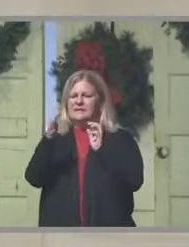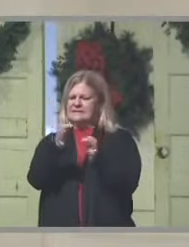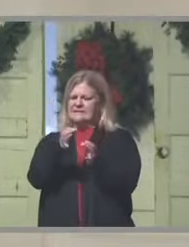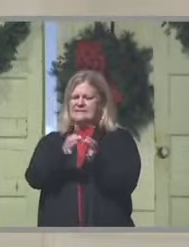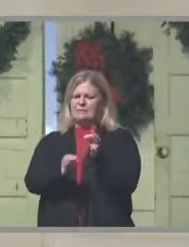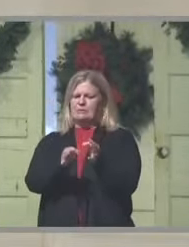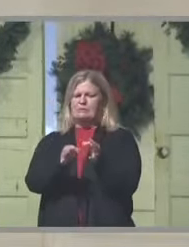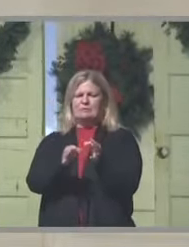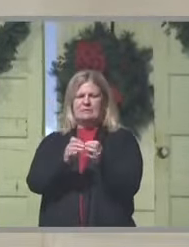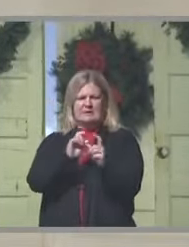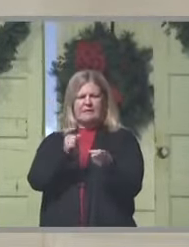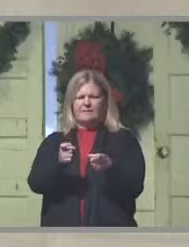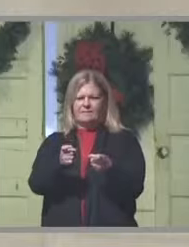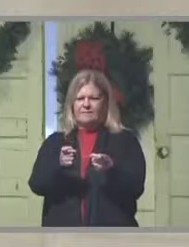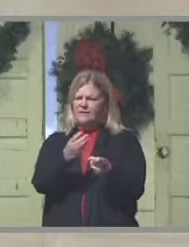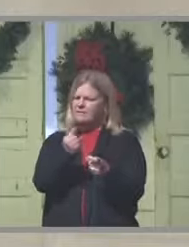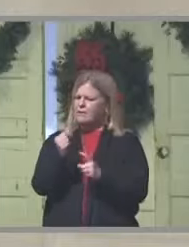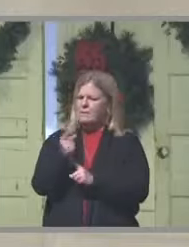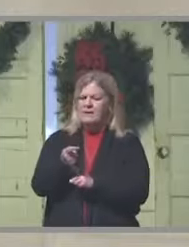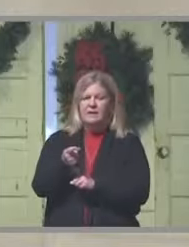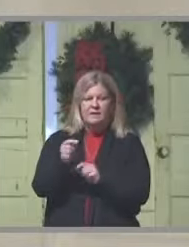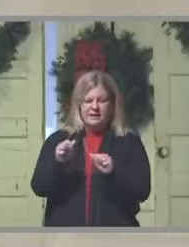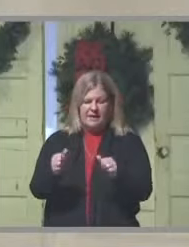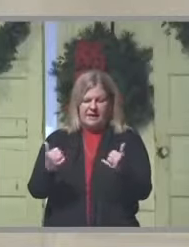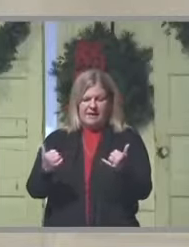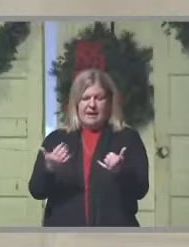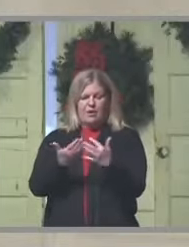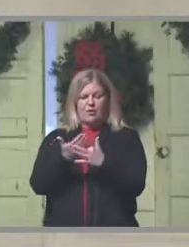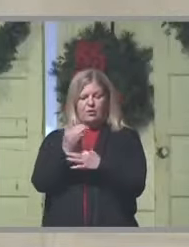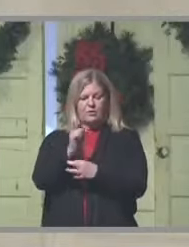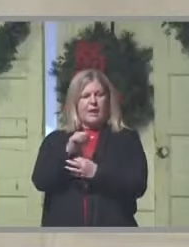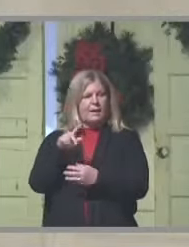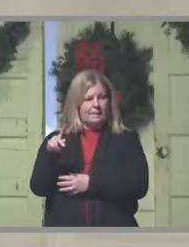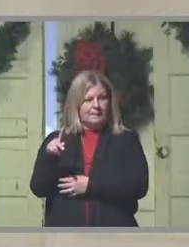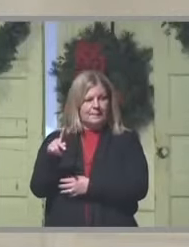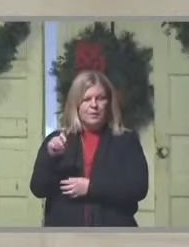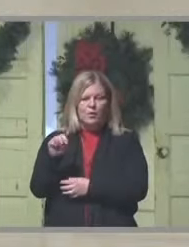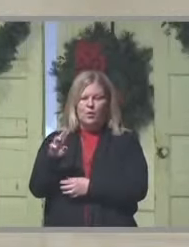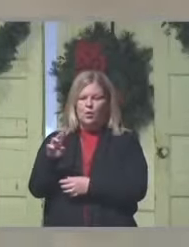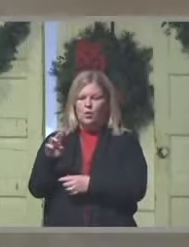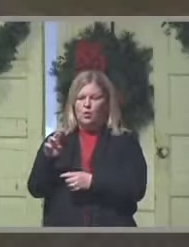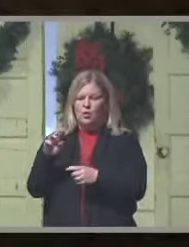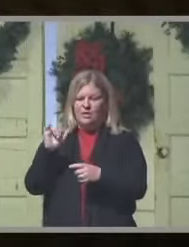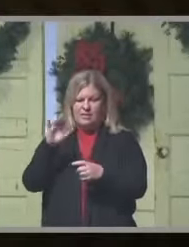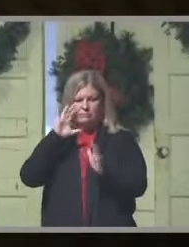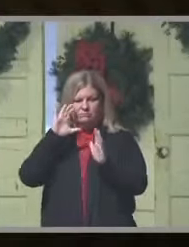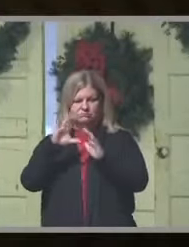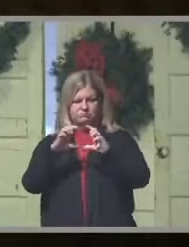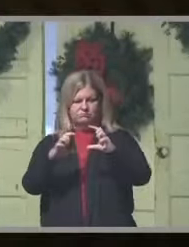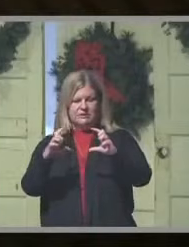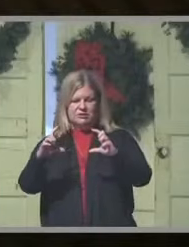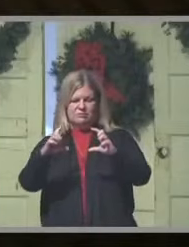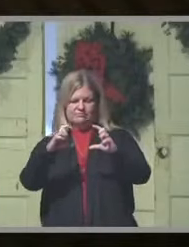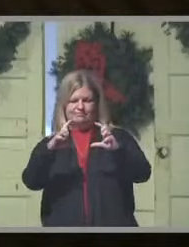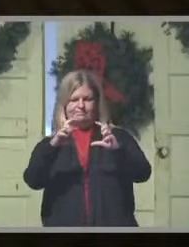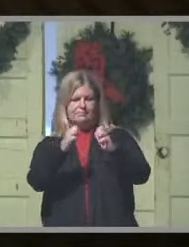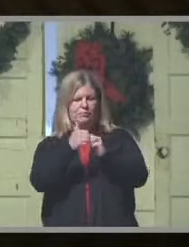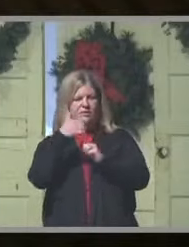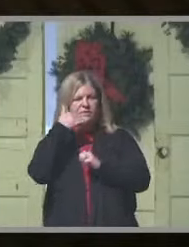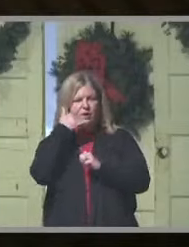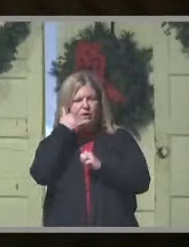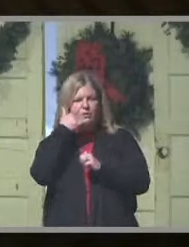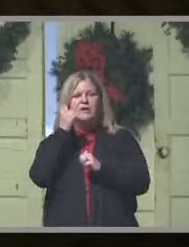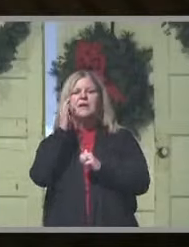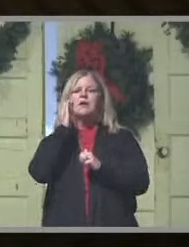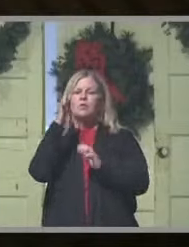takes a few moments. You can give now through our app or simply scan the QR code with your phone and a notification